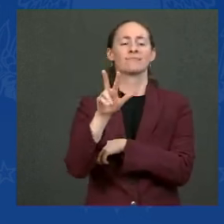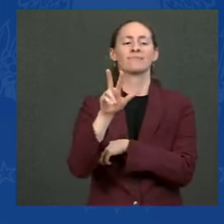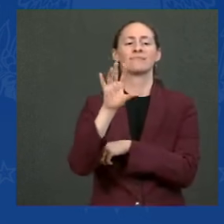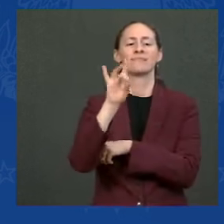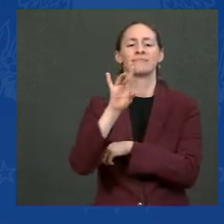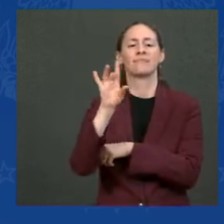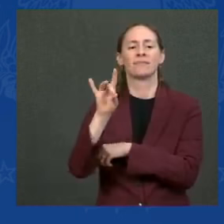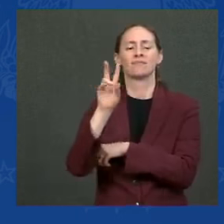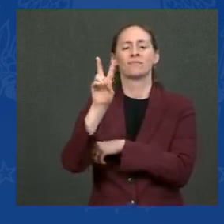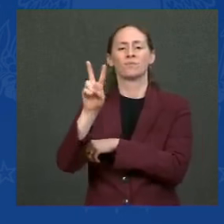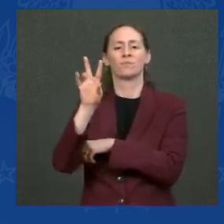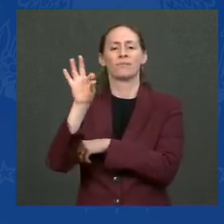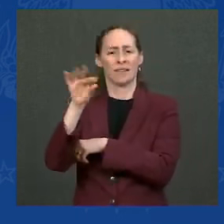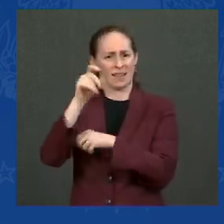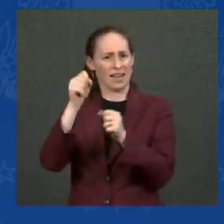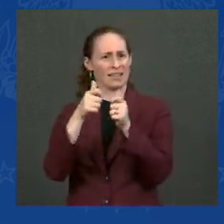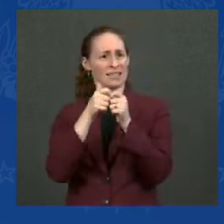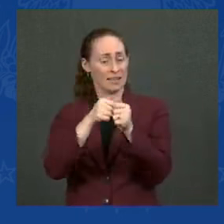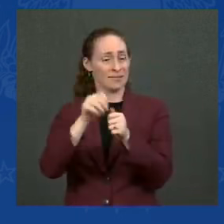438829.